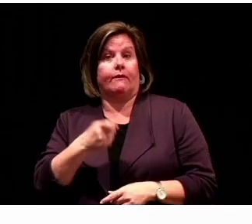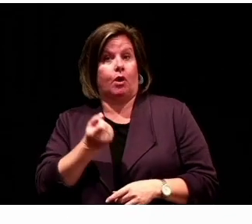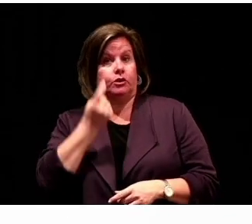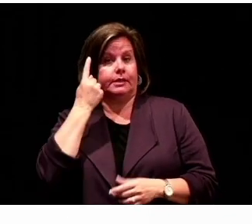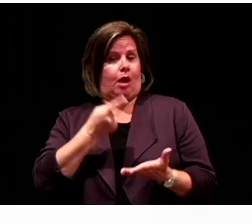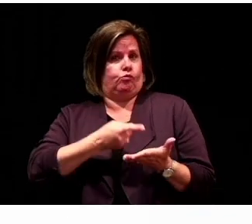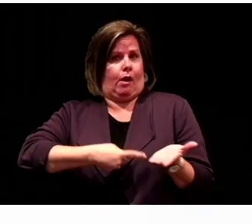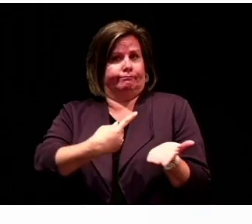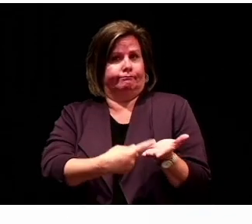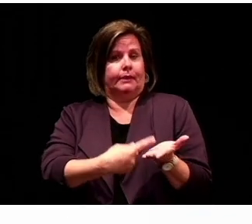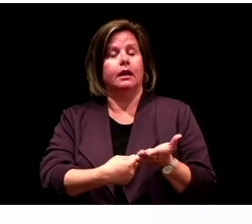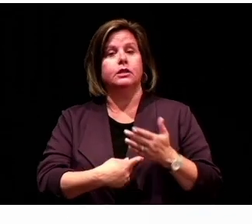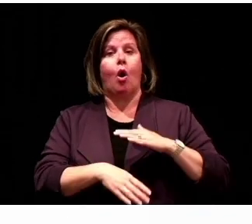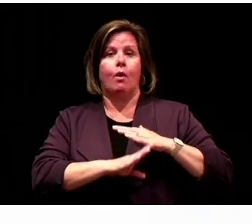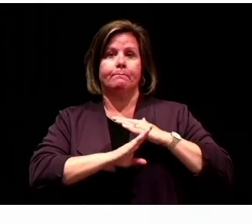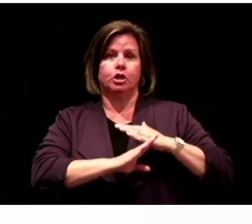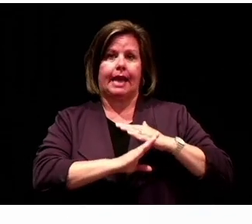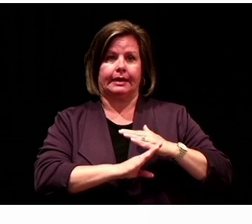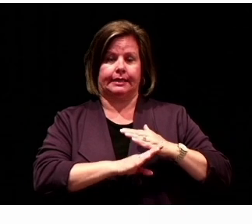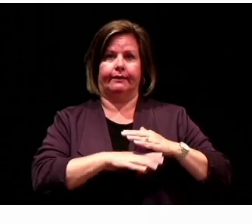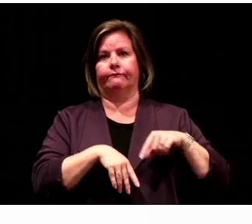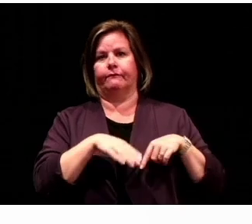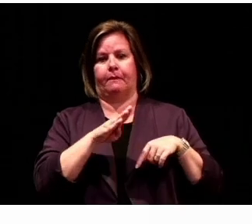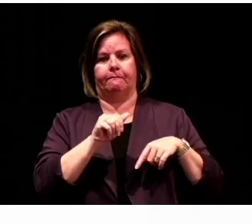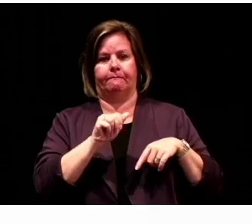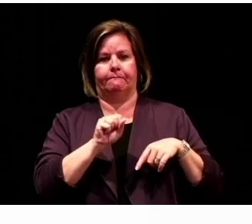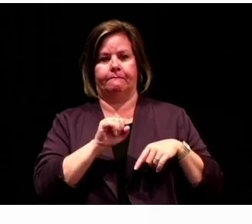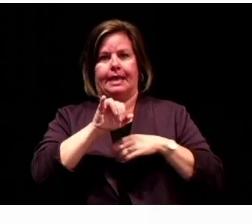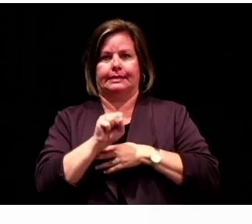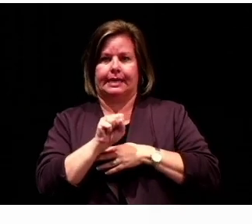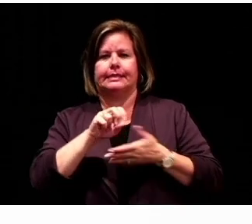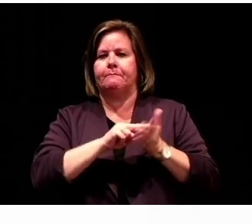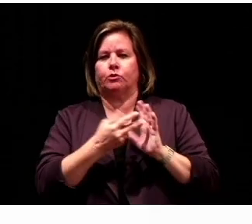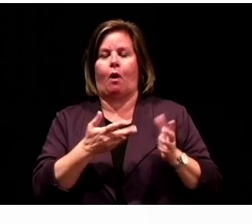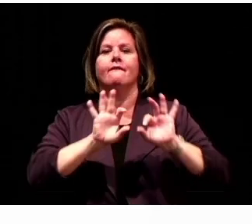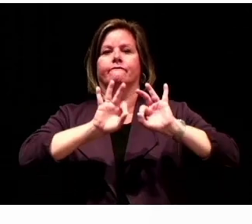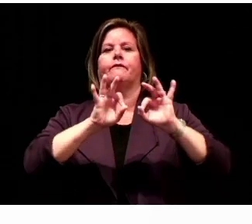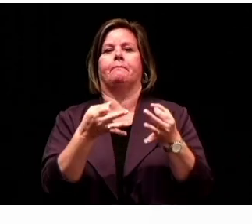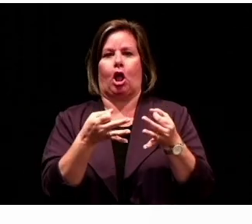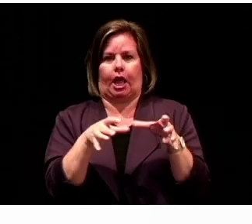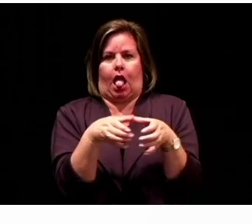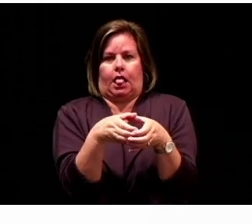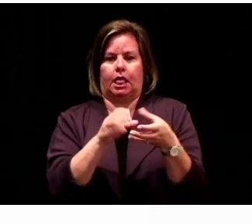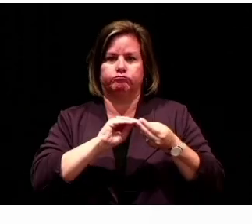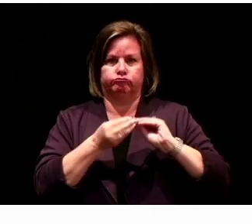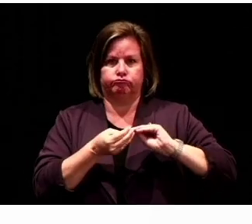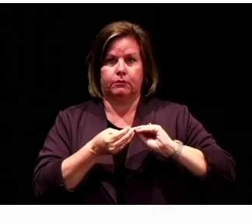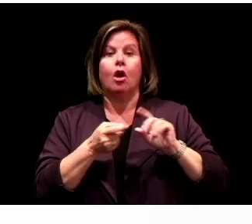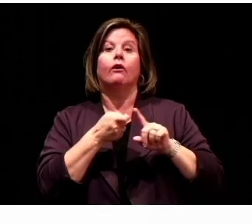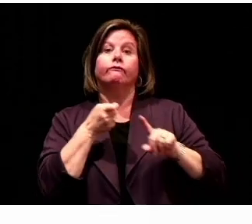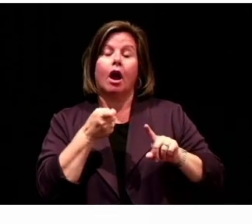specific dwelling. And you'll see we've got a note up there saying that the Fair Housing Act protects against